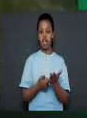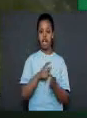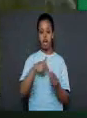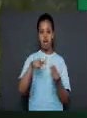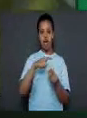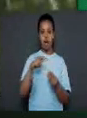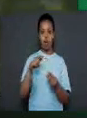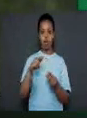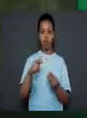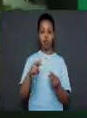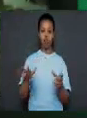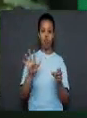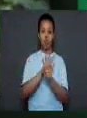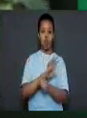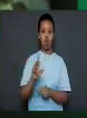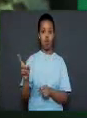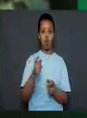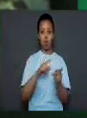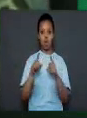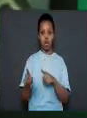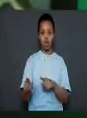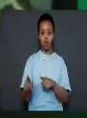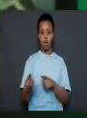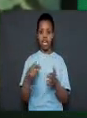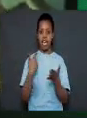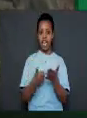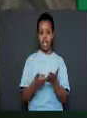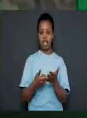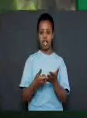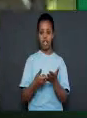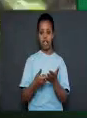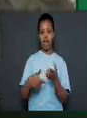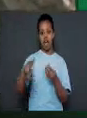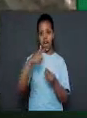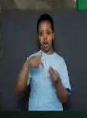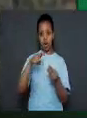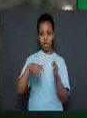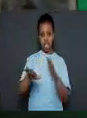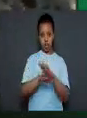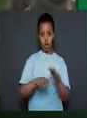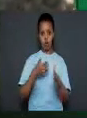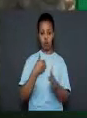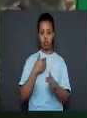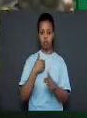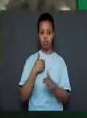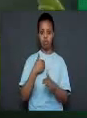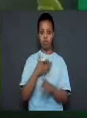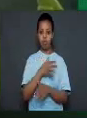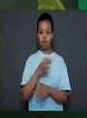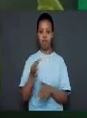layer depends on how open the canopy and understory of the forest